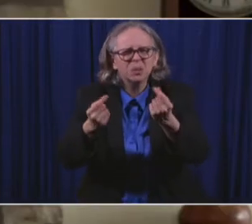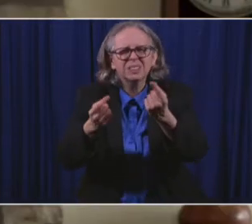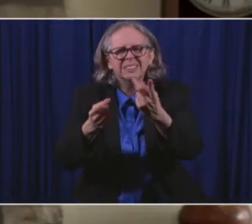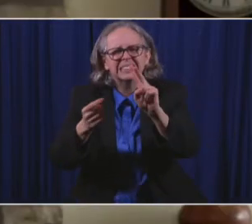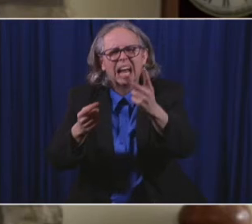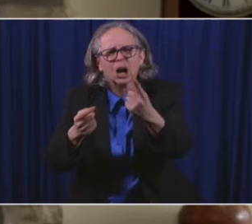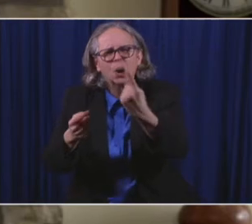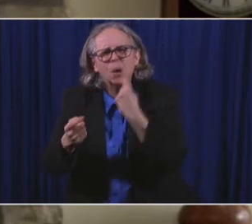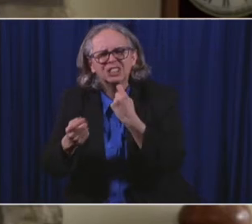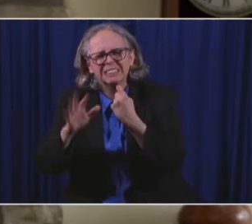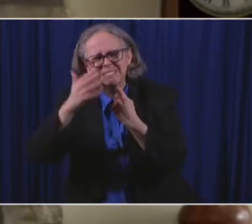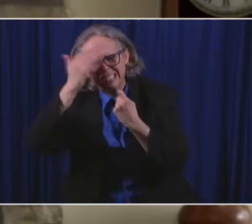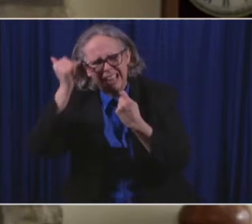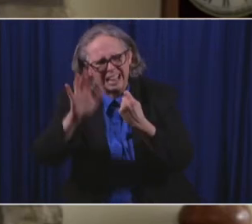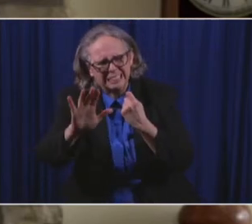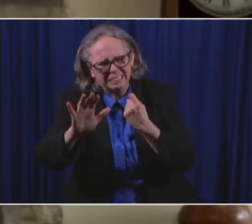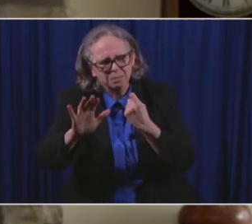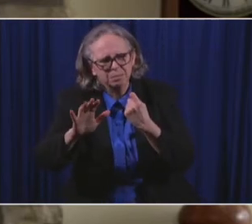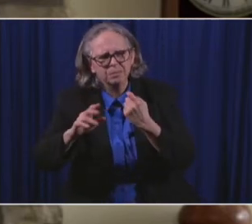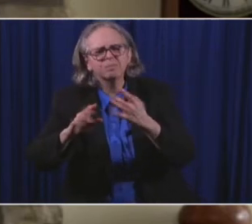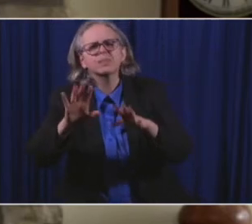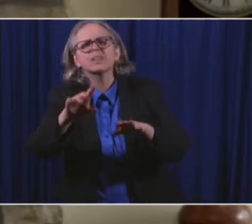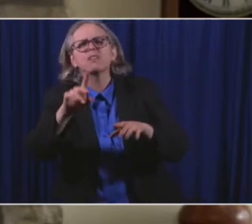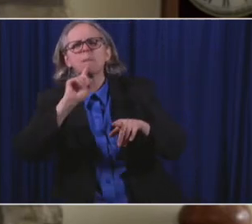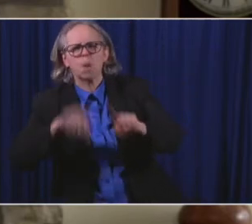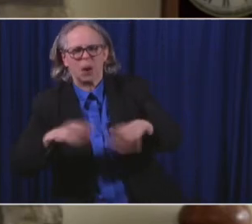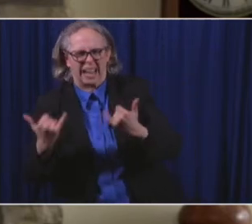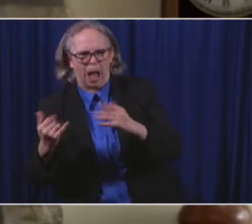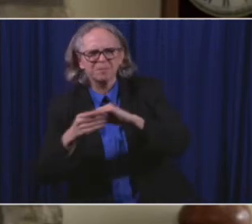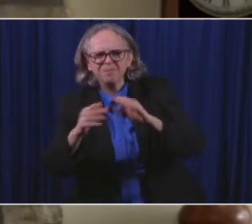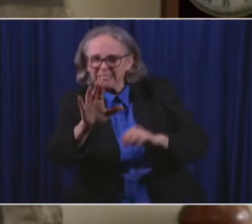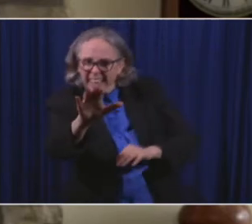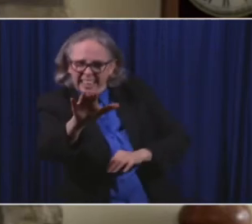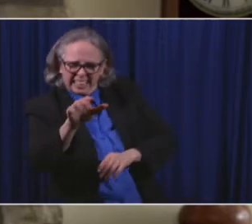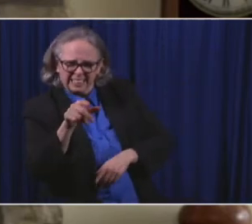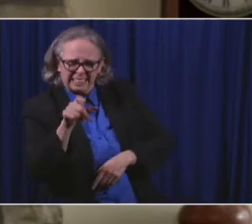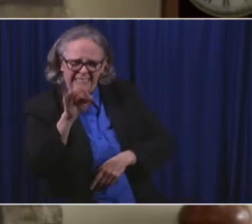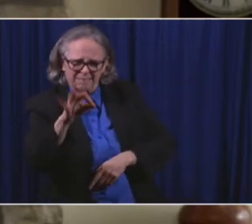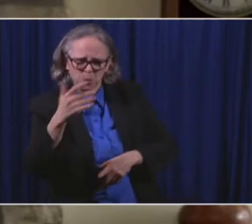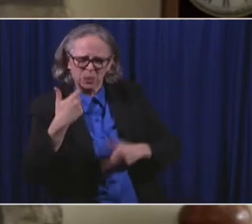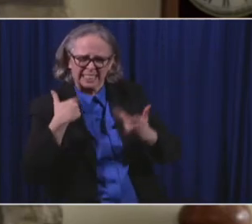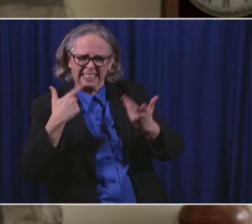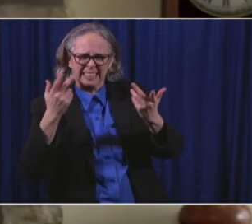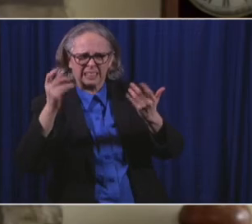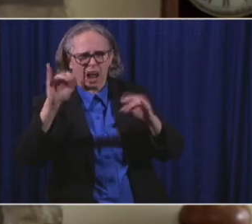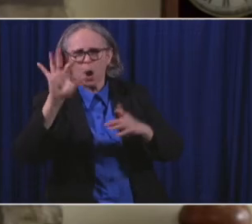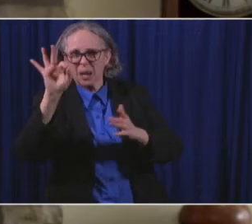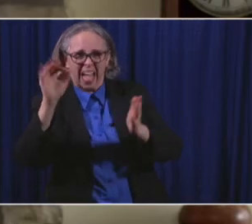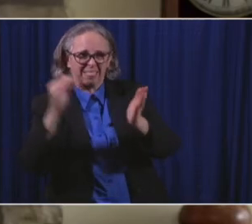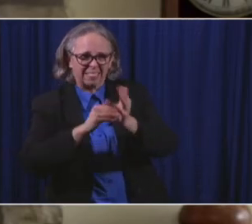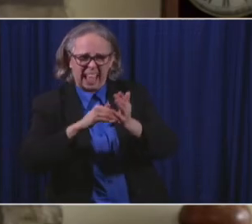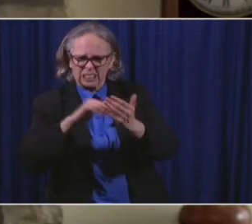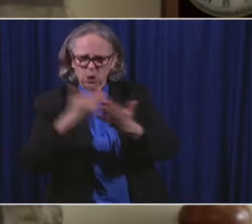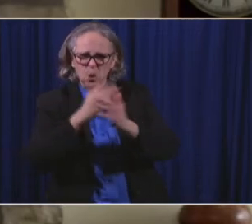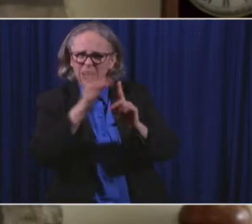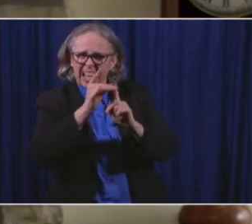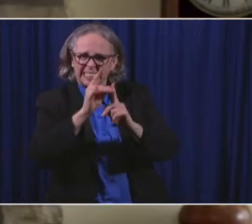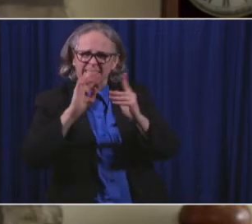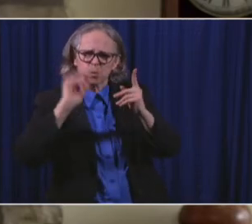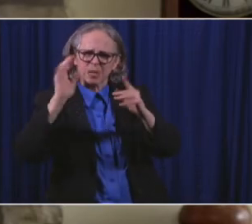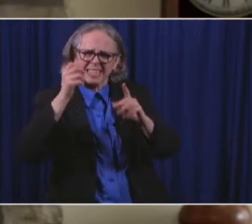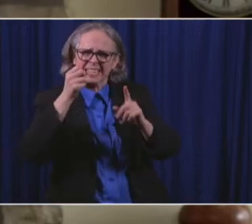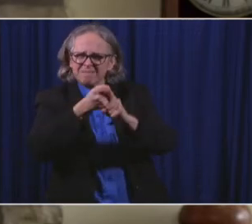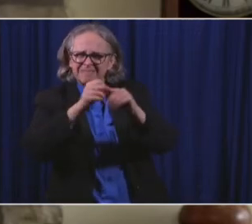Yeah, I just wanted to know, if we stay at where we are now, about 9,000 new cases a day, what's that look like in a couple of weeks?